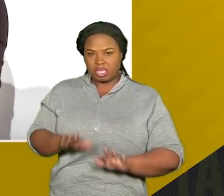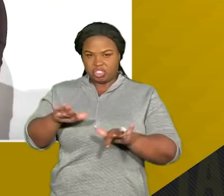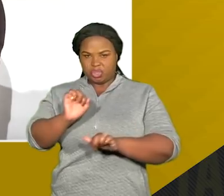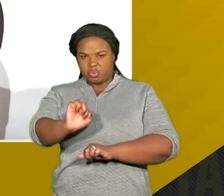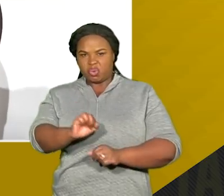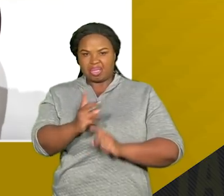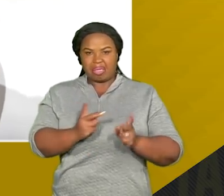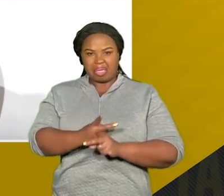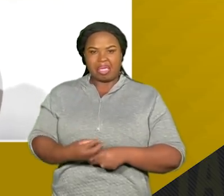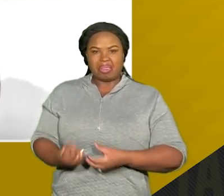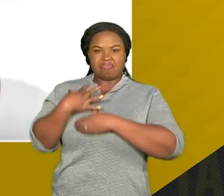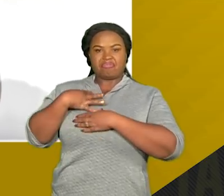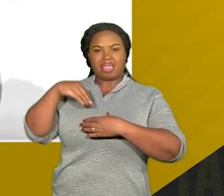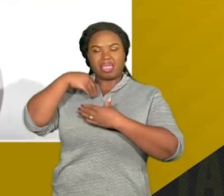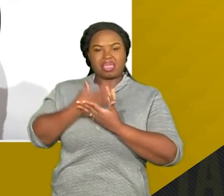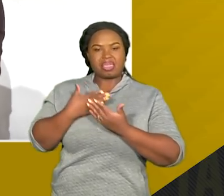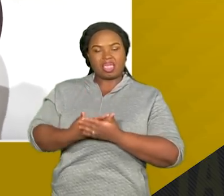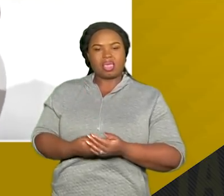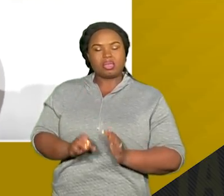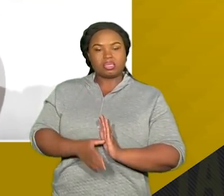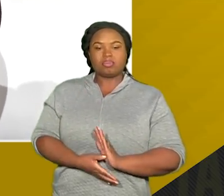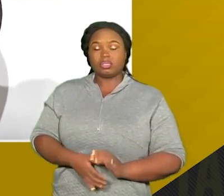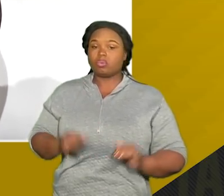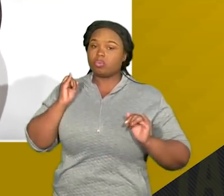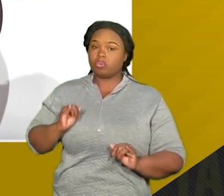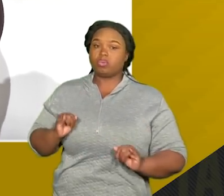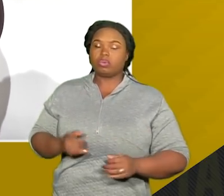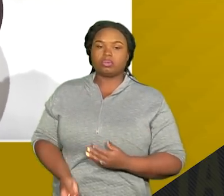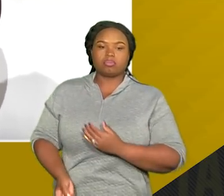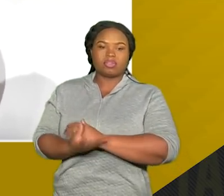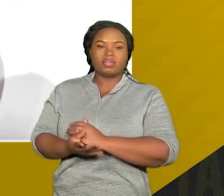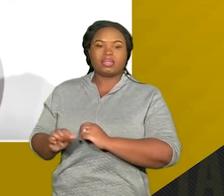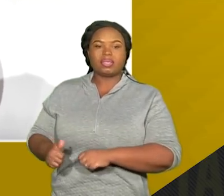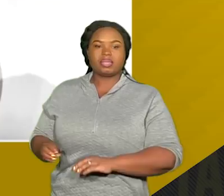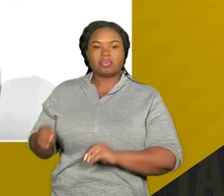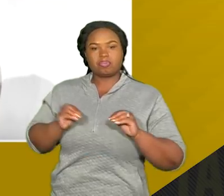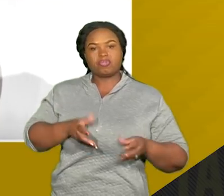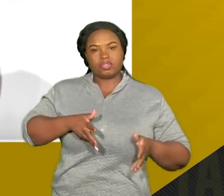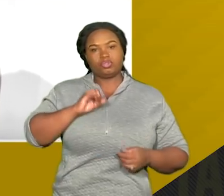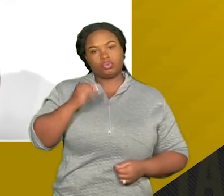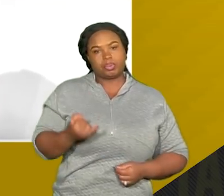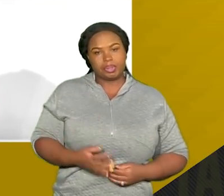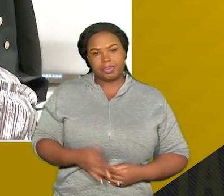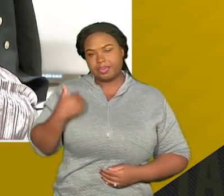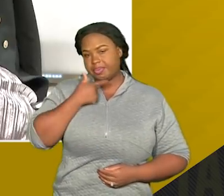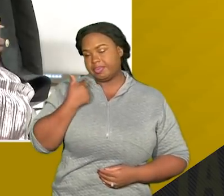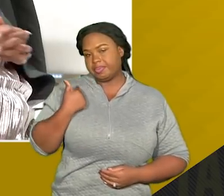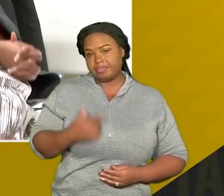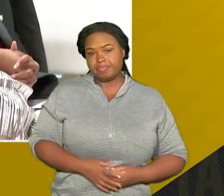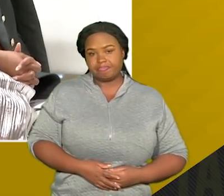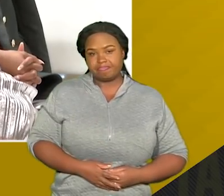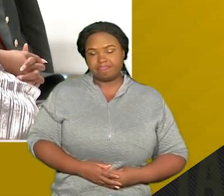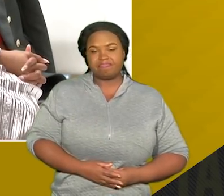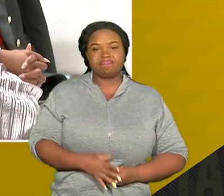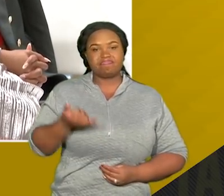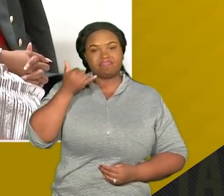ne disability and so forth. So that's how bad it was in Middelburg until I moved to Joburg recently. See, I started my calls